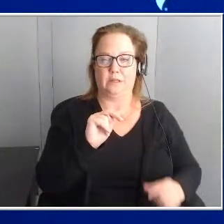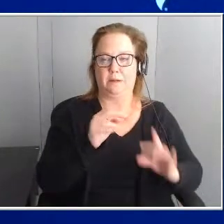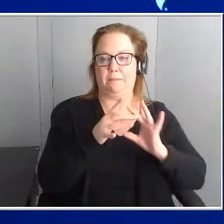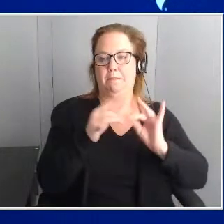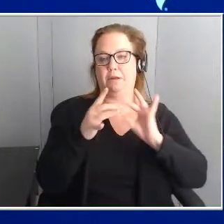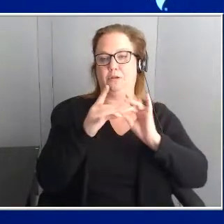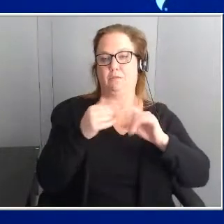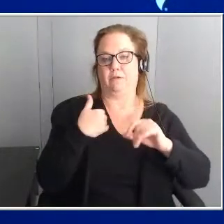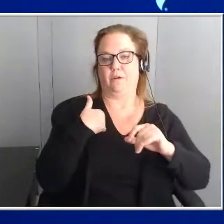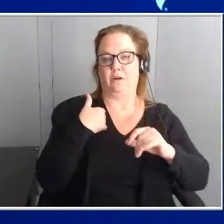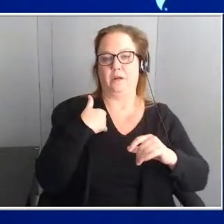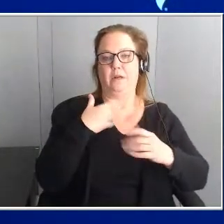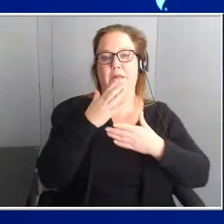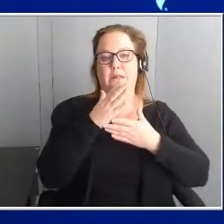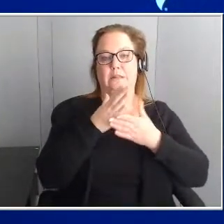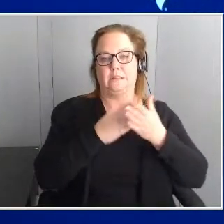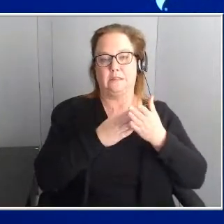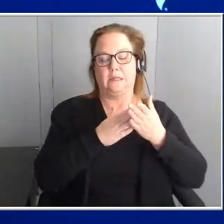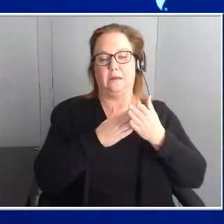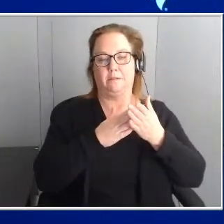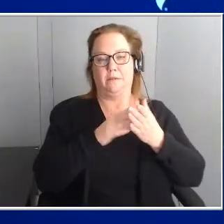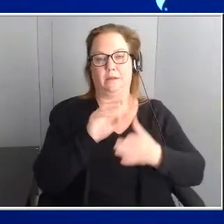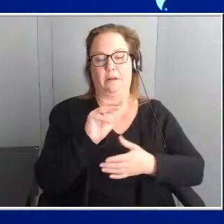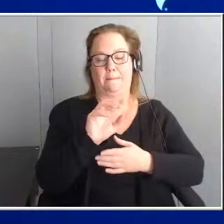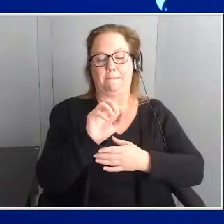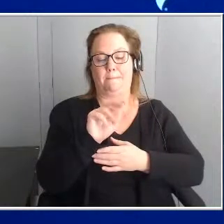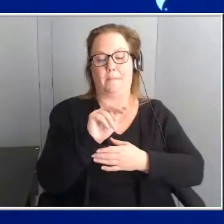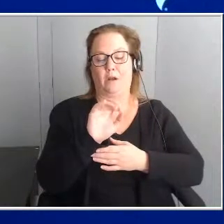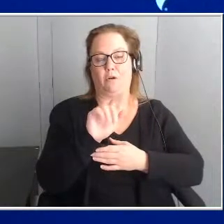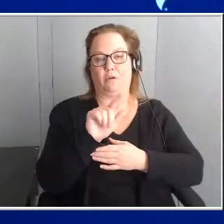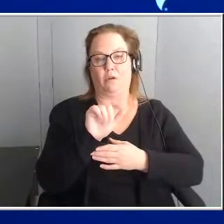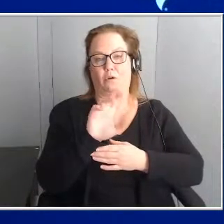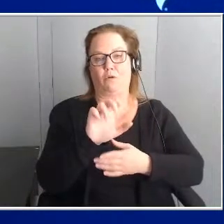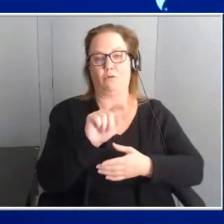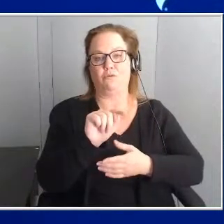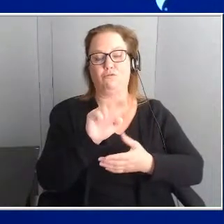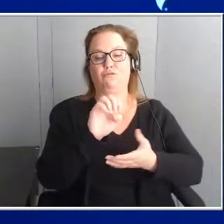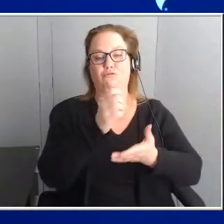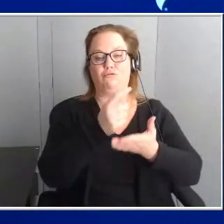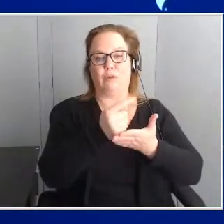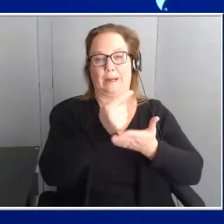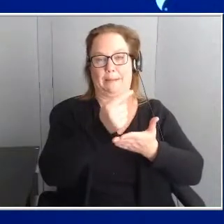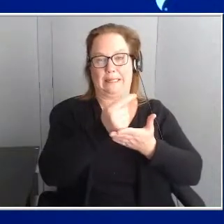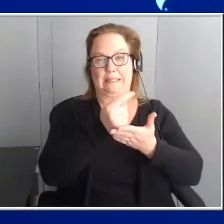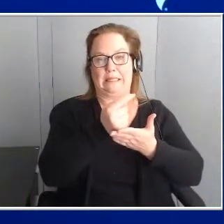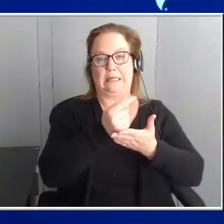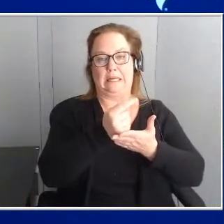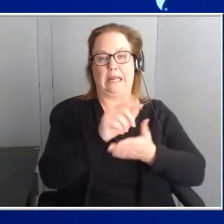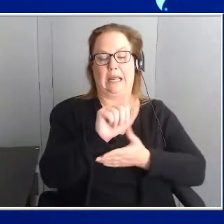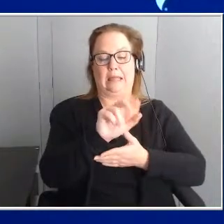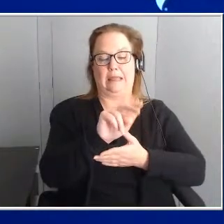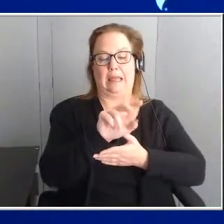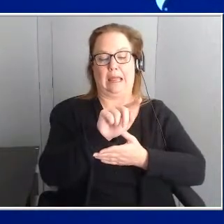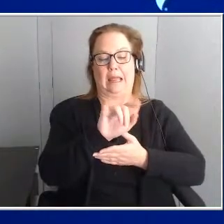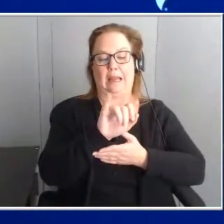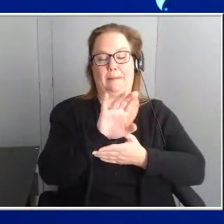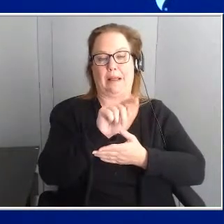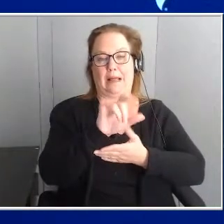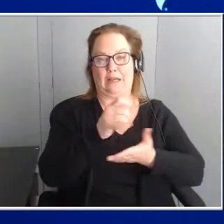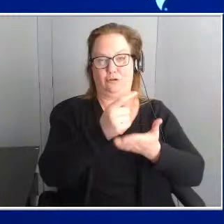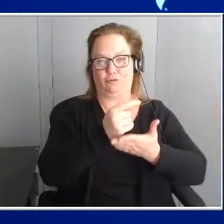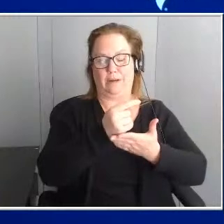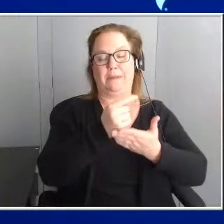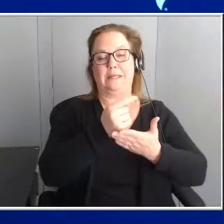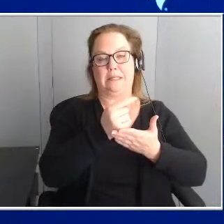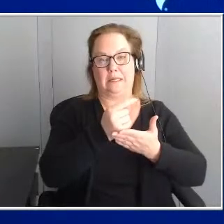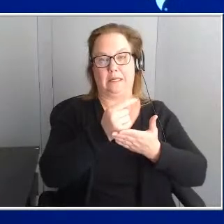these our only monoclonal antibody treatment and our monoclonal antibody prevention tool are very likely